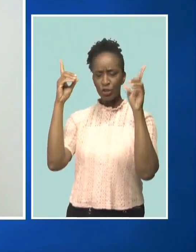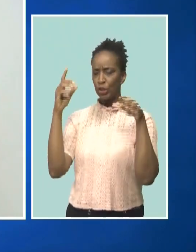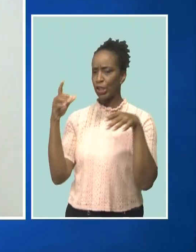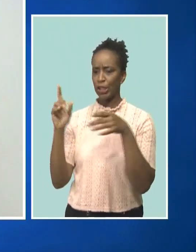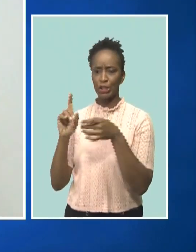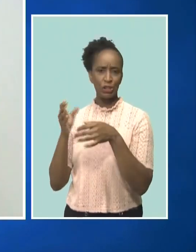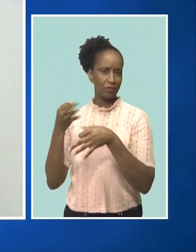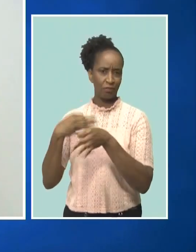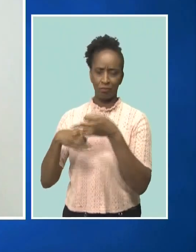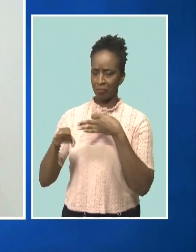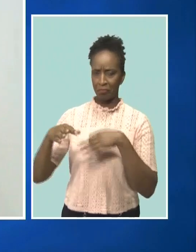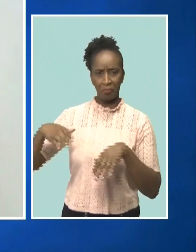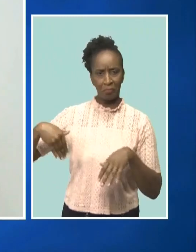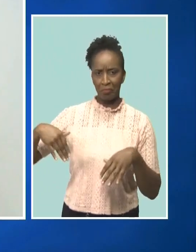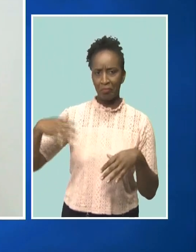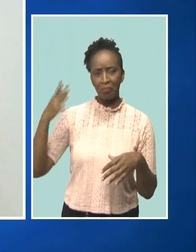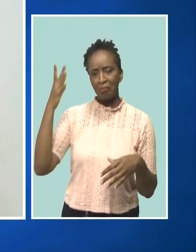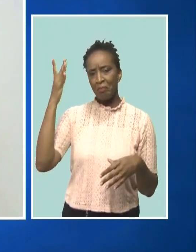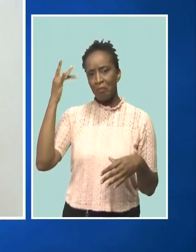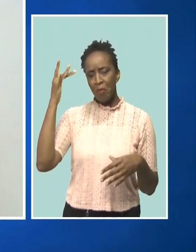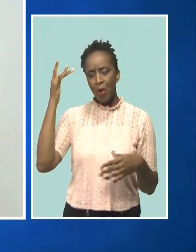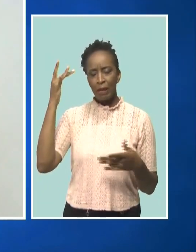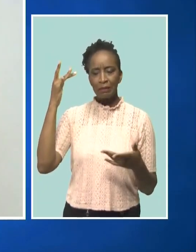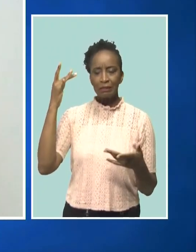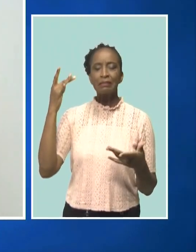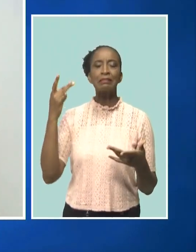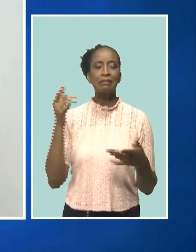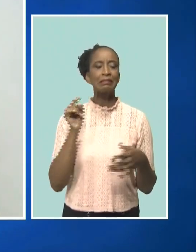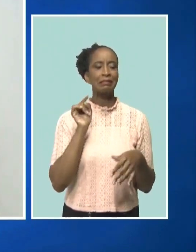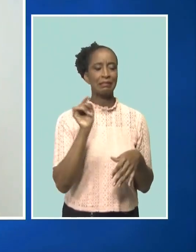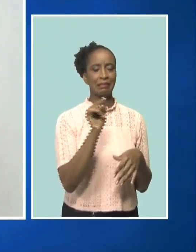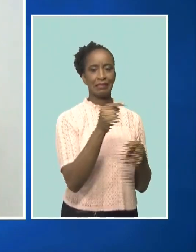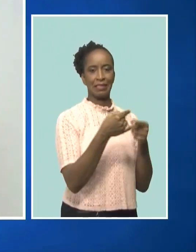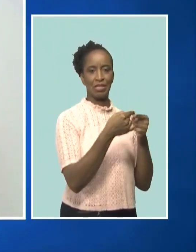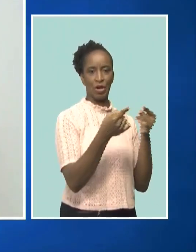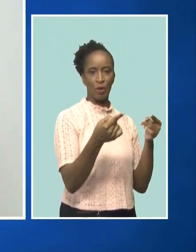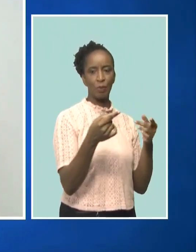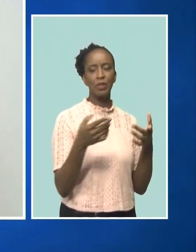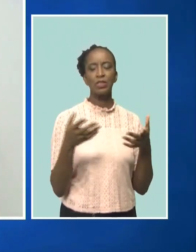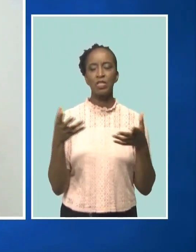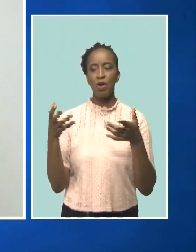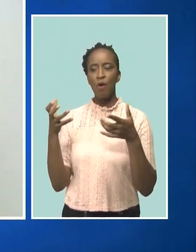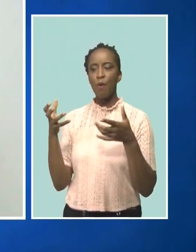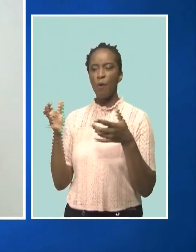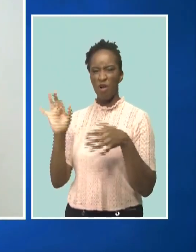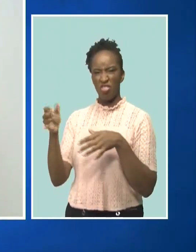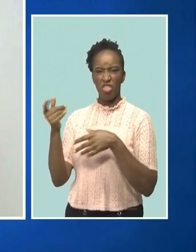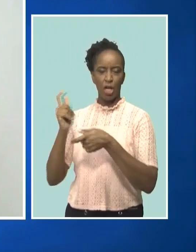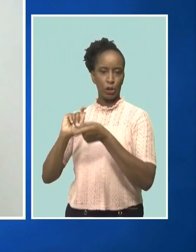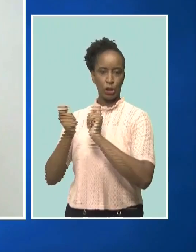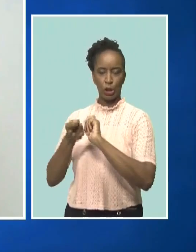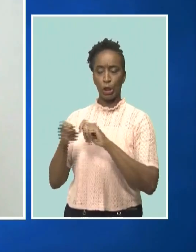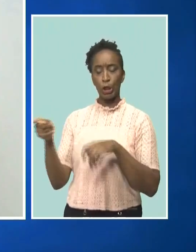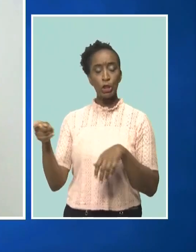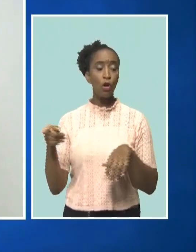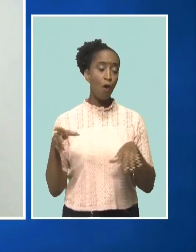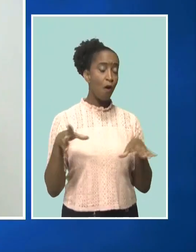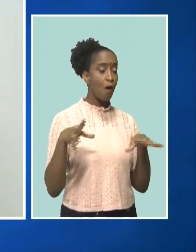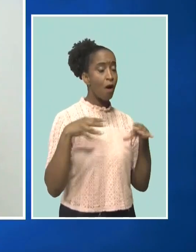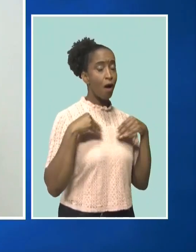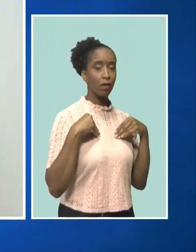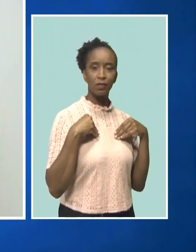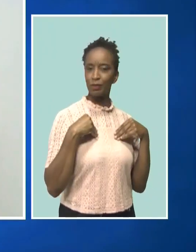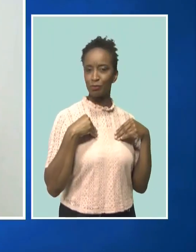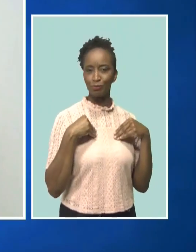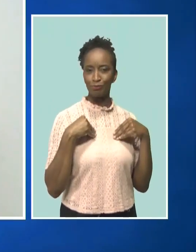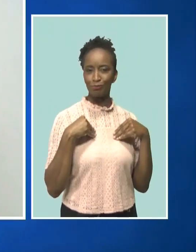the opposition, and the Prime Minister naturally would not want to give the impression that the opposition is running the government. So I think that the opportunity was taken